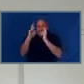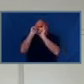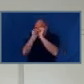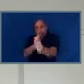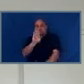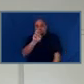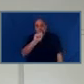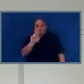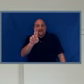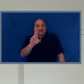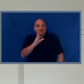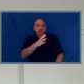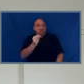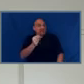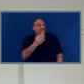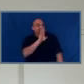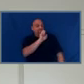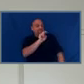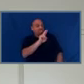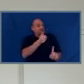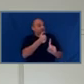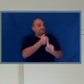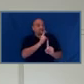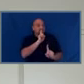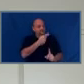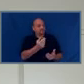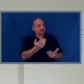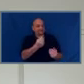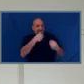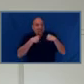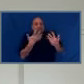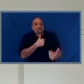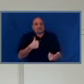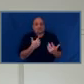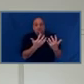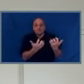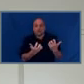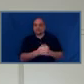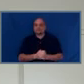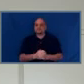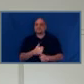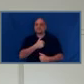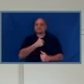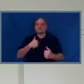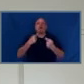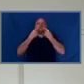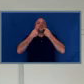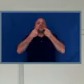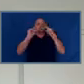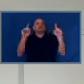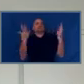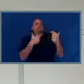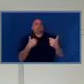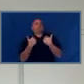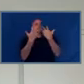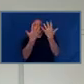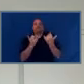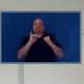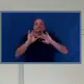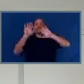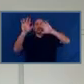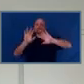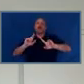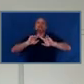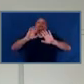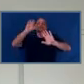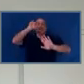Bennu complied, and it looks like we've achieved what we were hoping for, but there's a little more work to